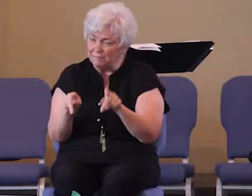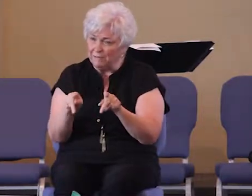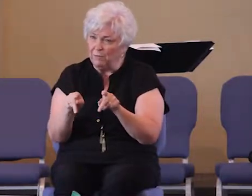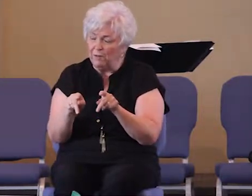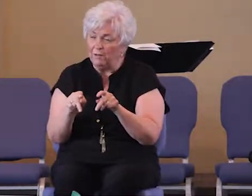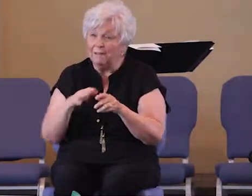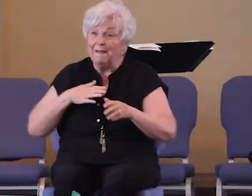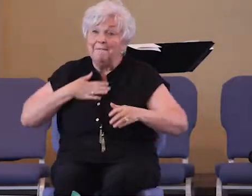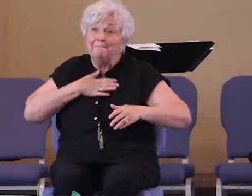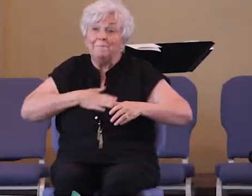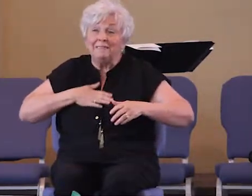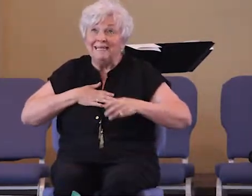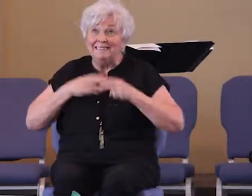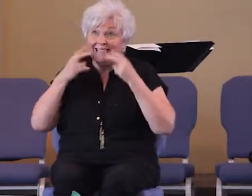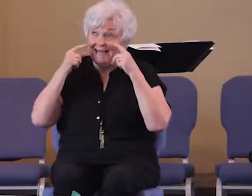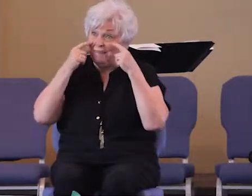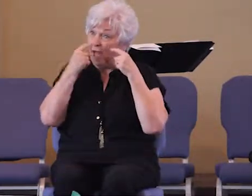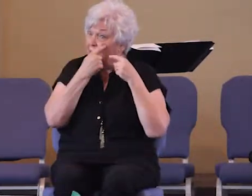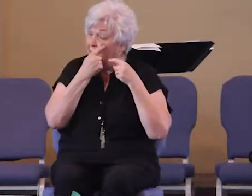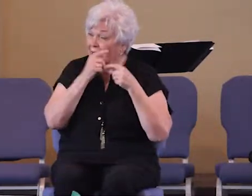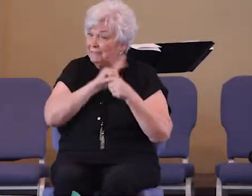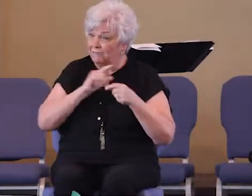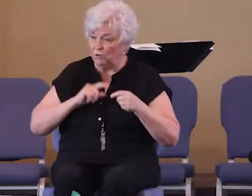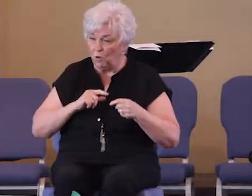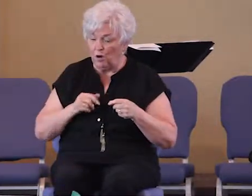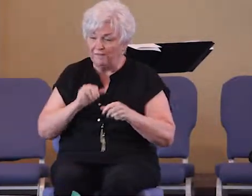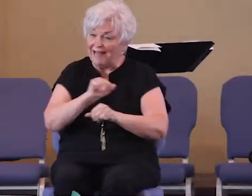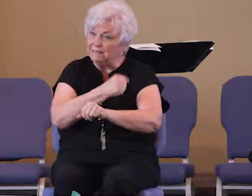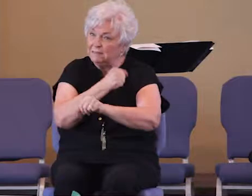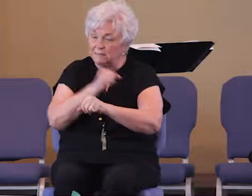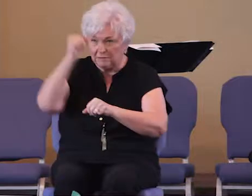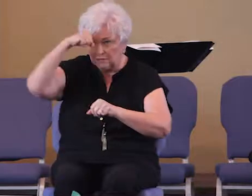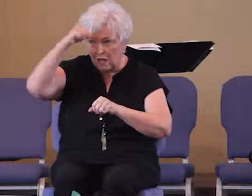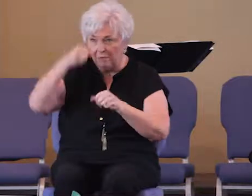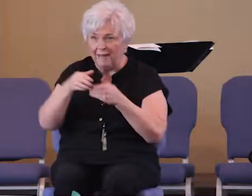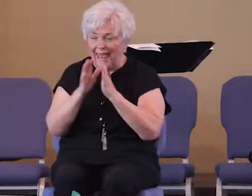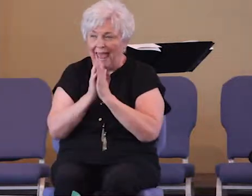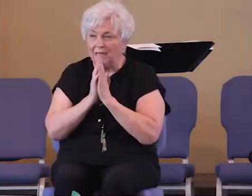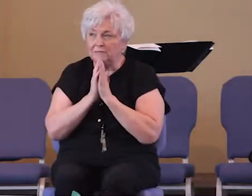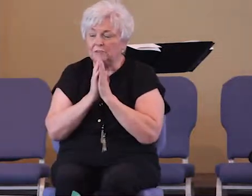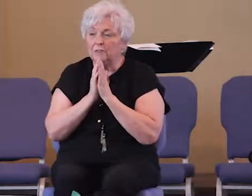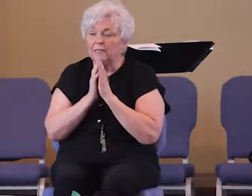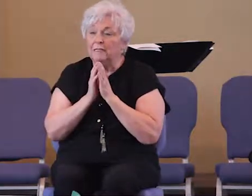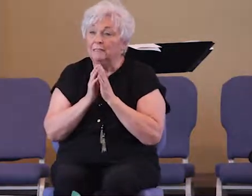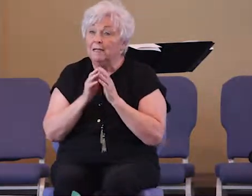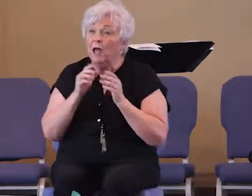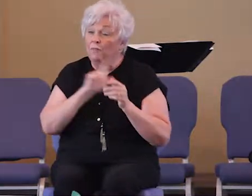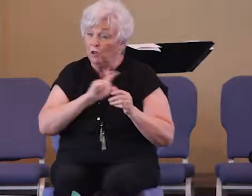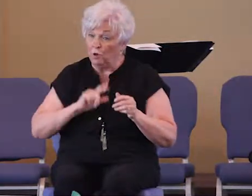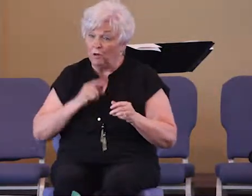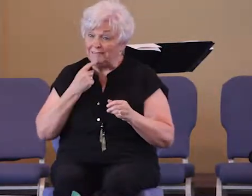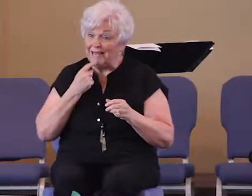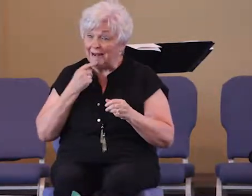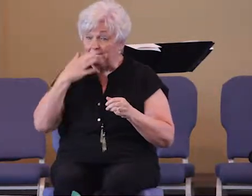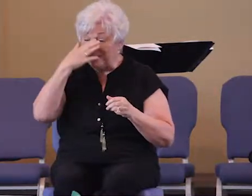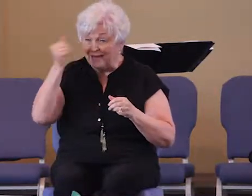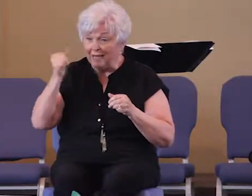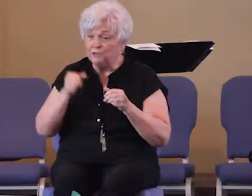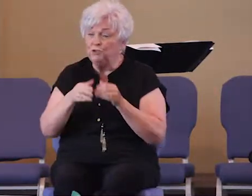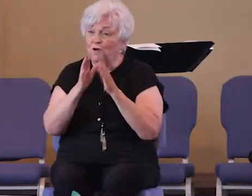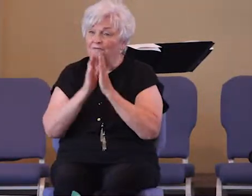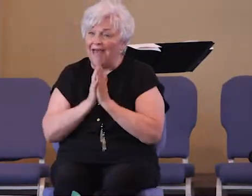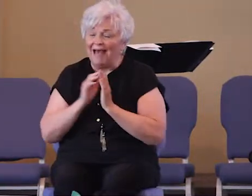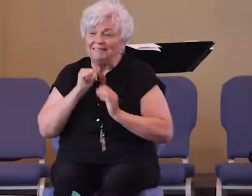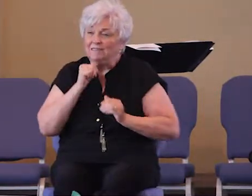that Solomon had asked this thing. God said to him, because you have asked this thing and have not asked for yourself